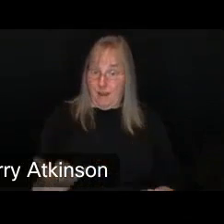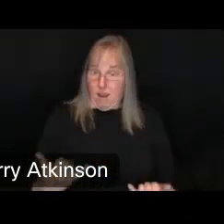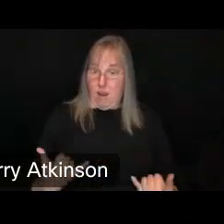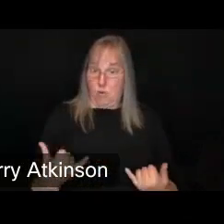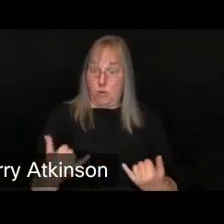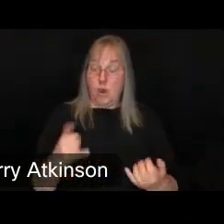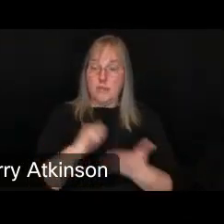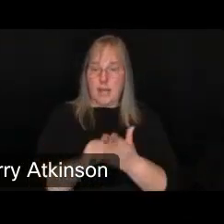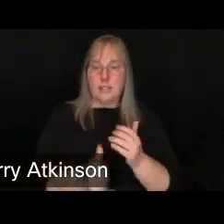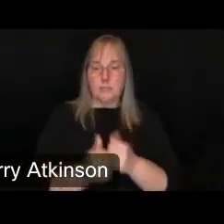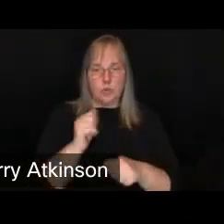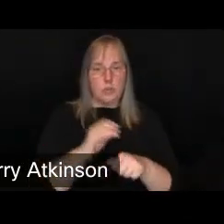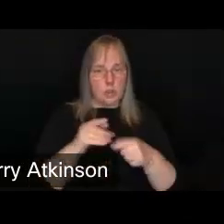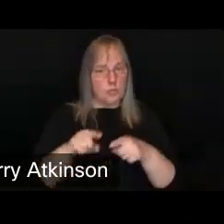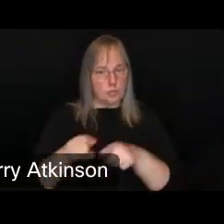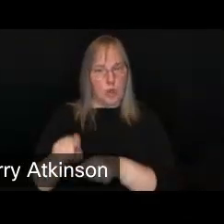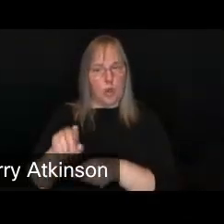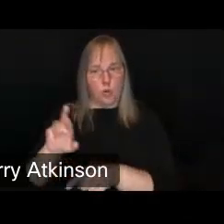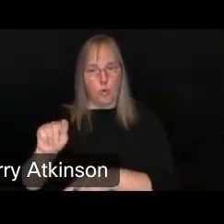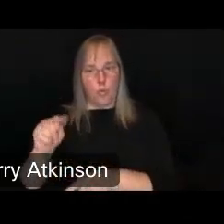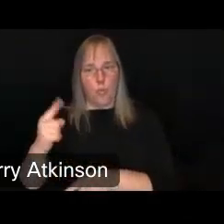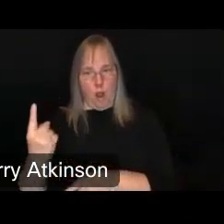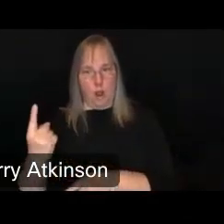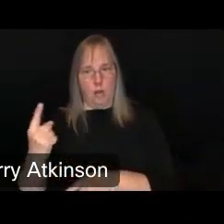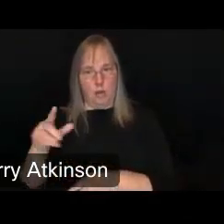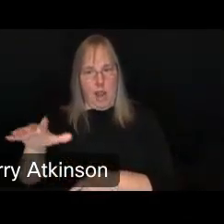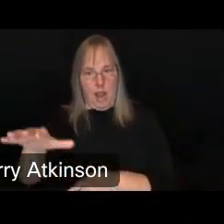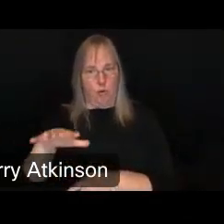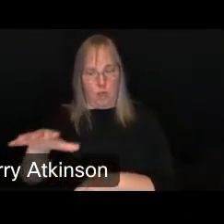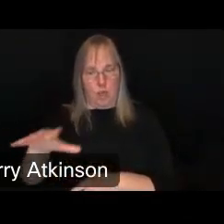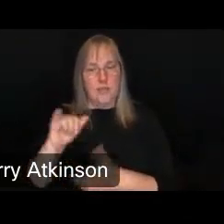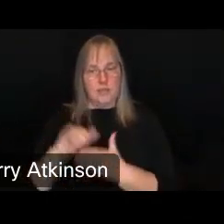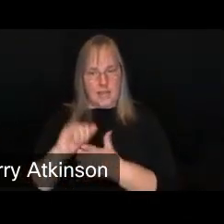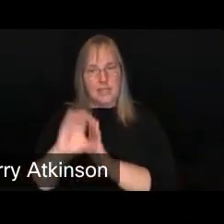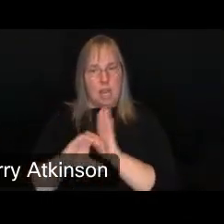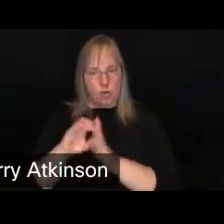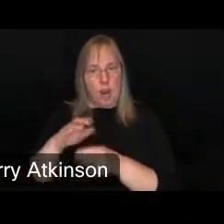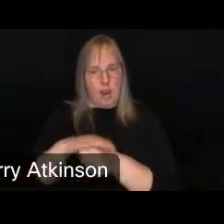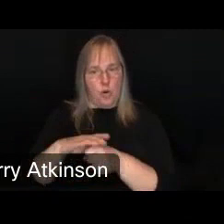on the Route 1 corridor, which you can see that is its own character area on the future land use map.